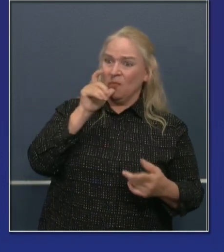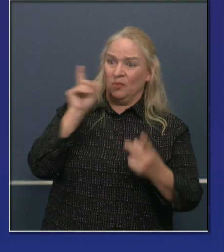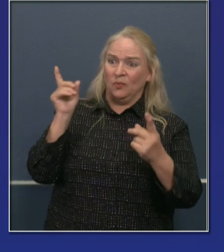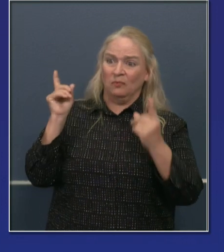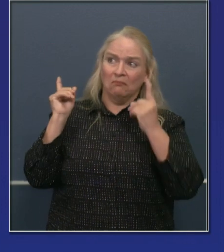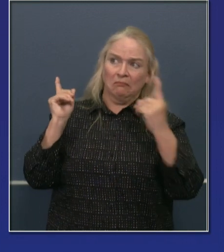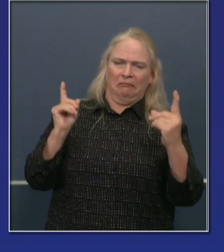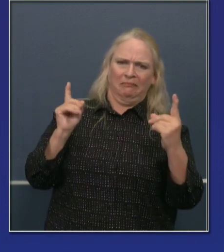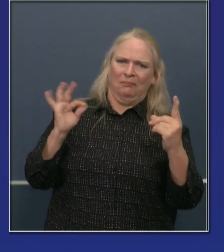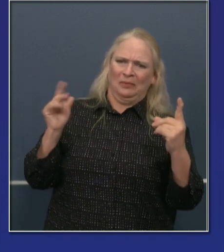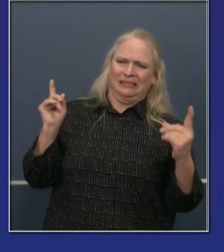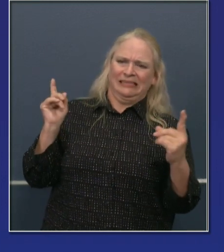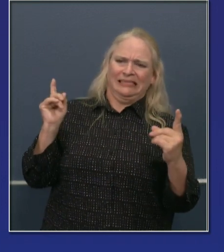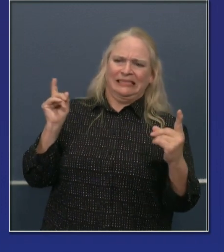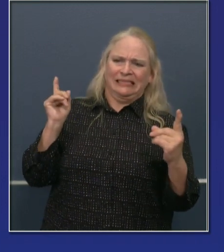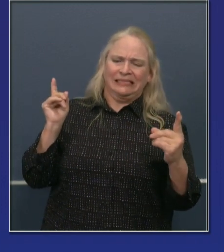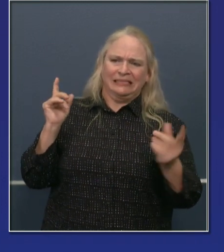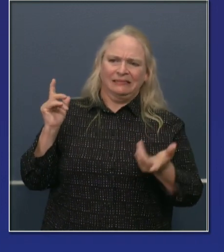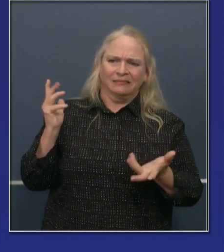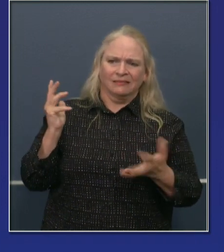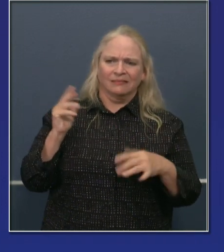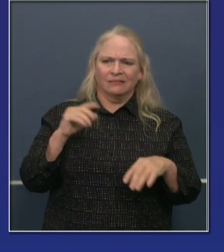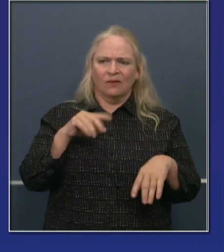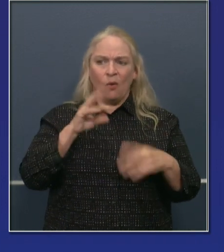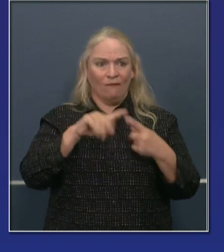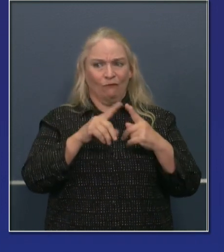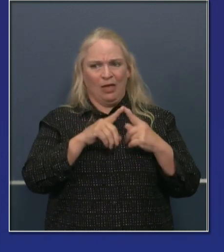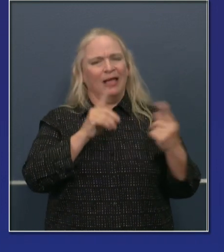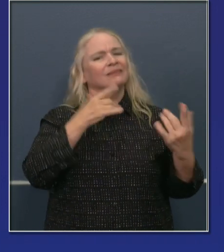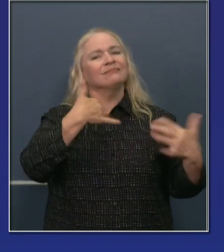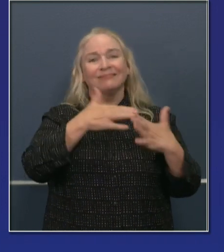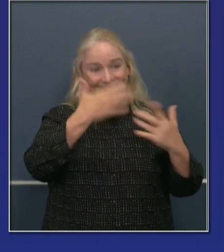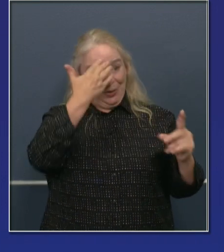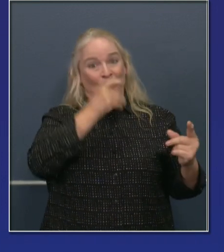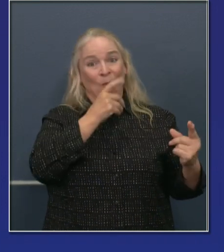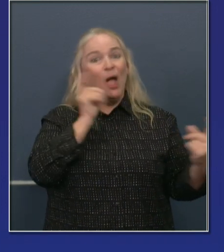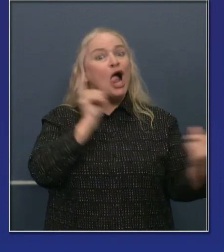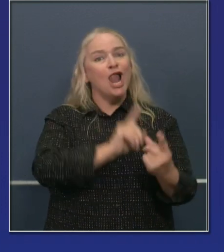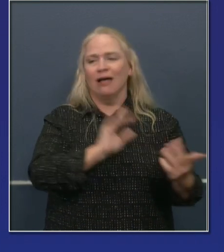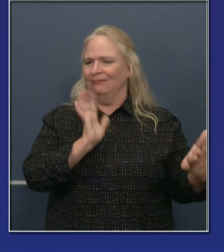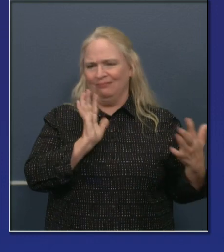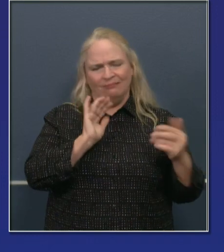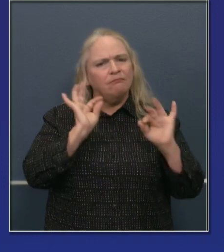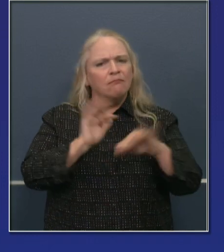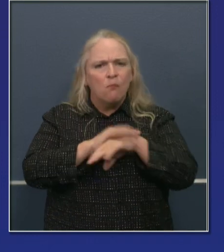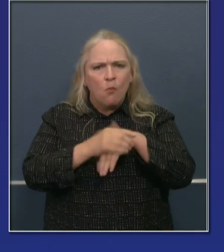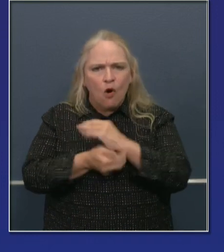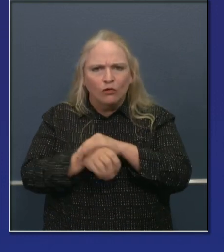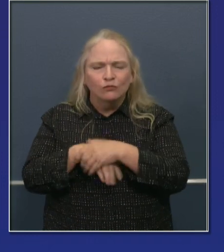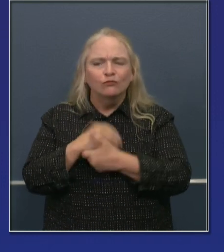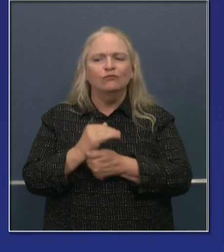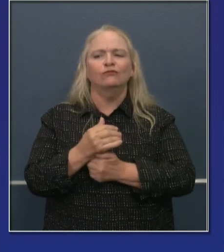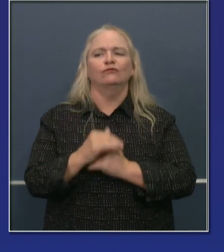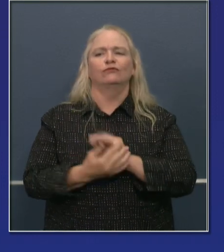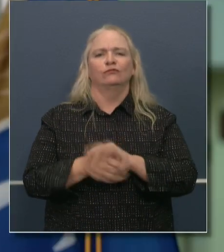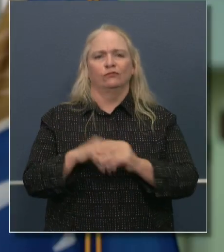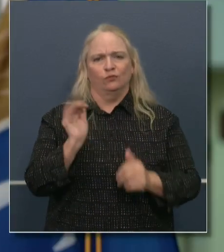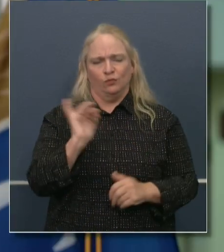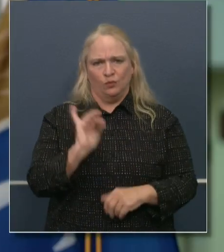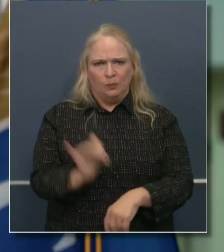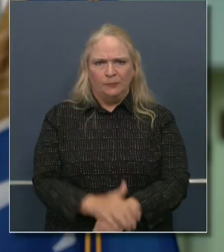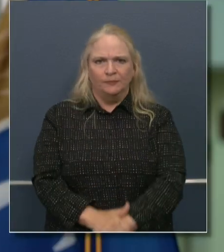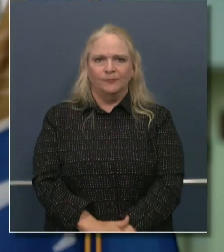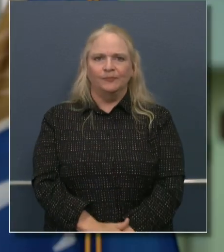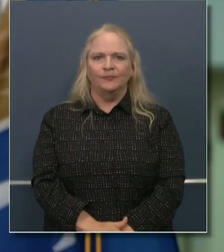your household. Continue to practice appropriate hygiene, washing of your hands, and the like. Let me just